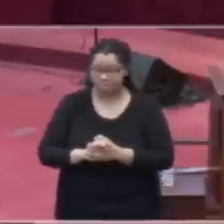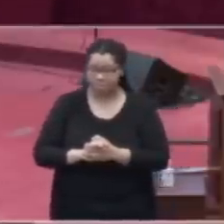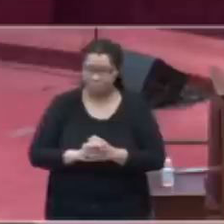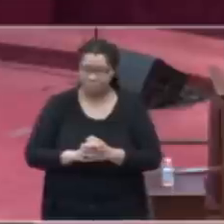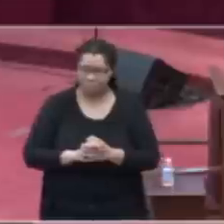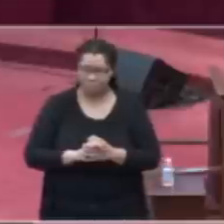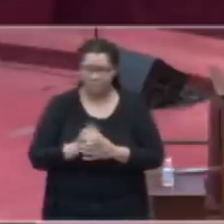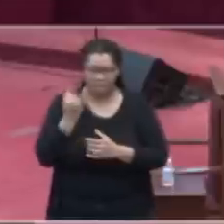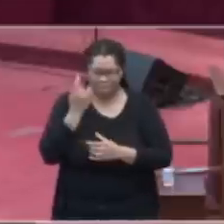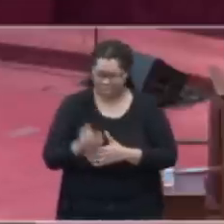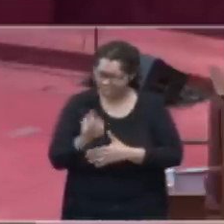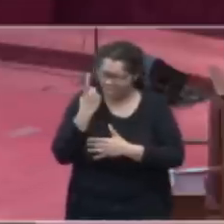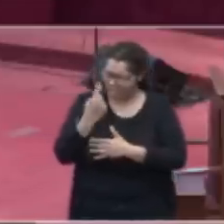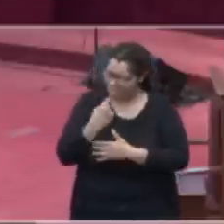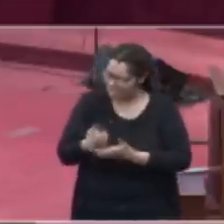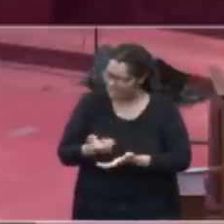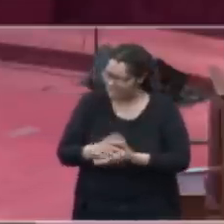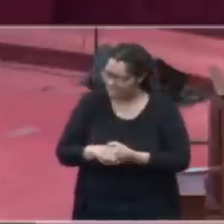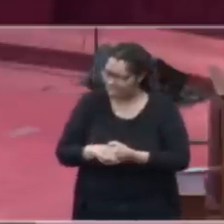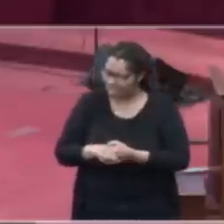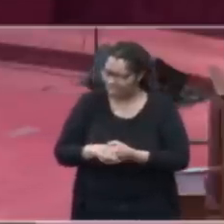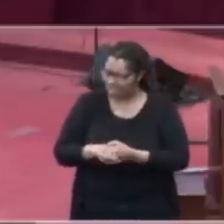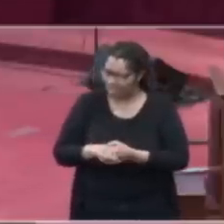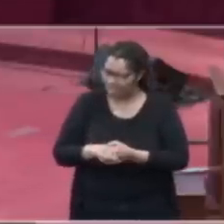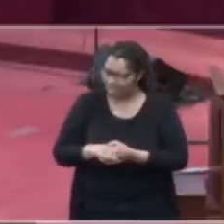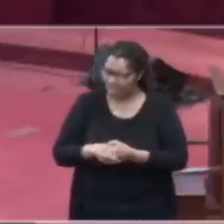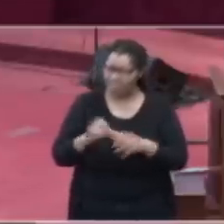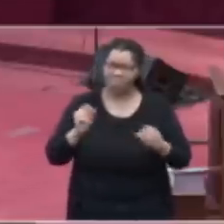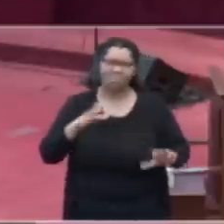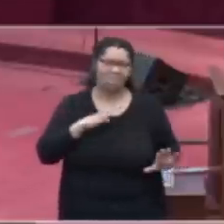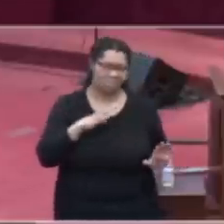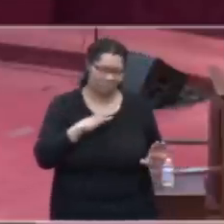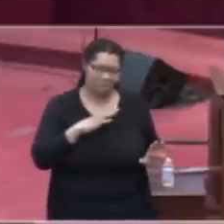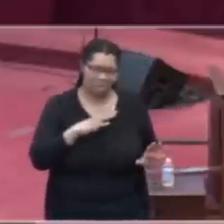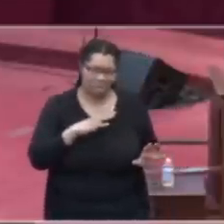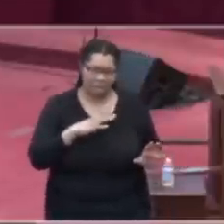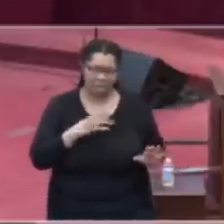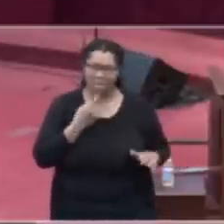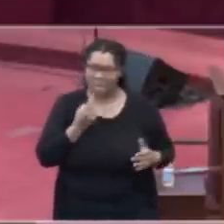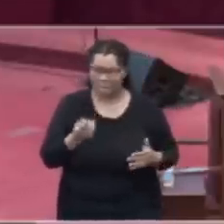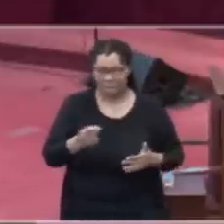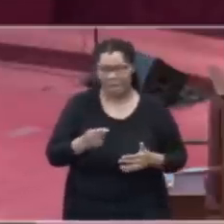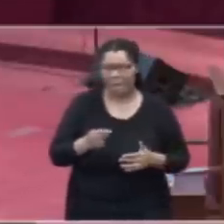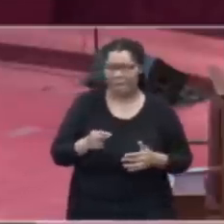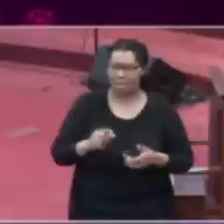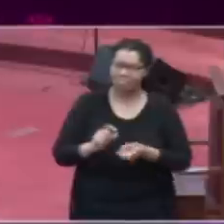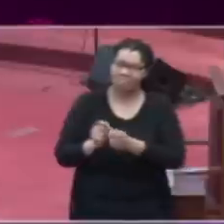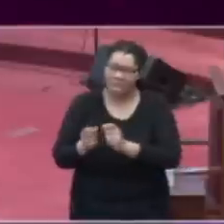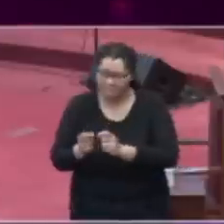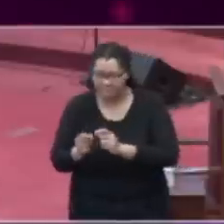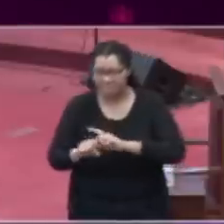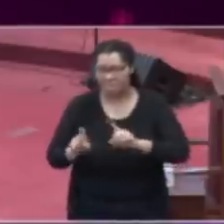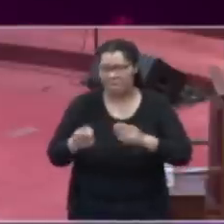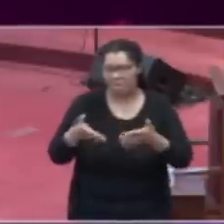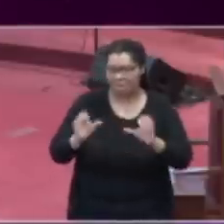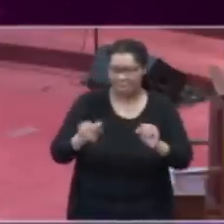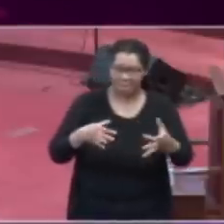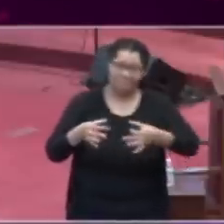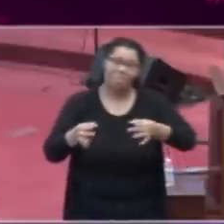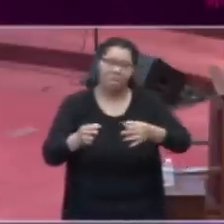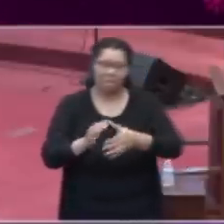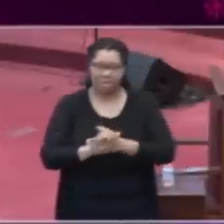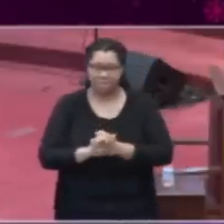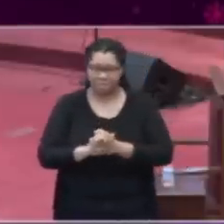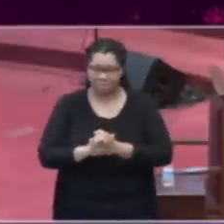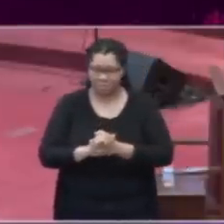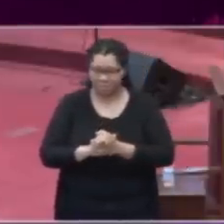Did you catch what I'm... Okay, that's all right. Let me say it a couple other ways. What you